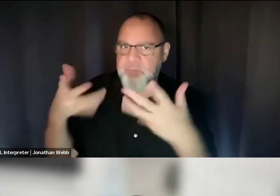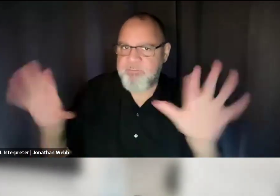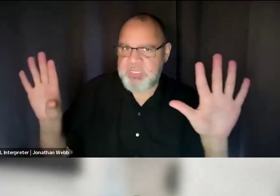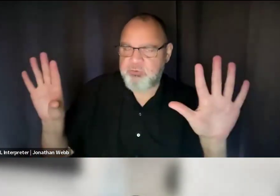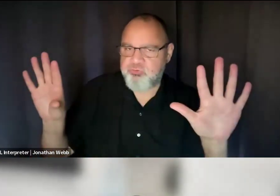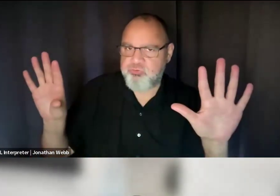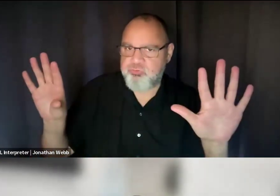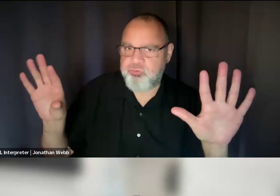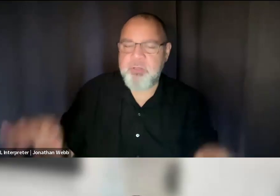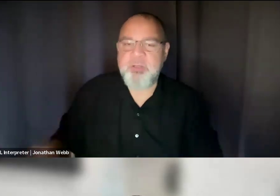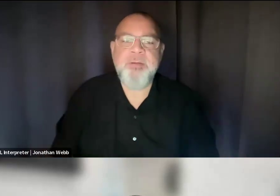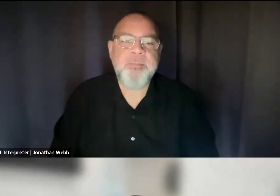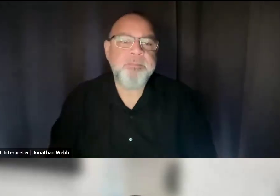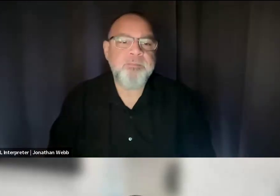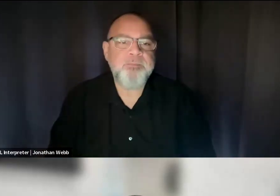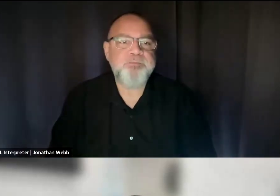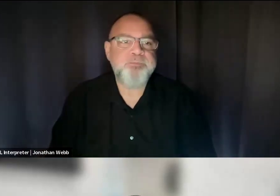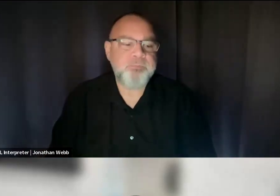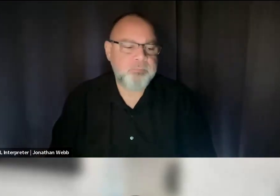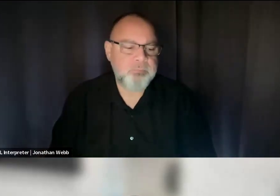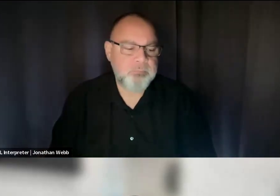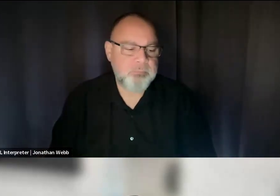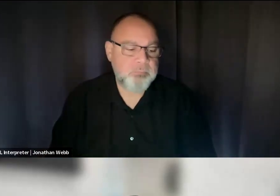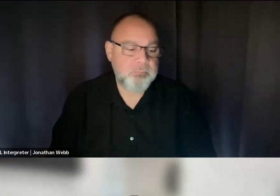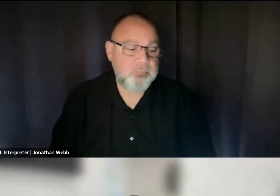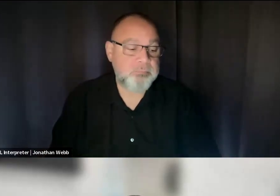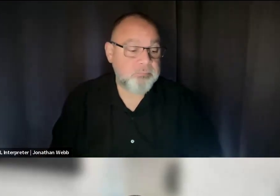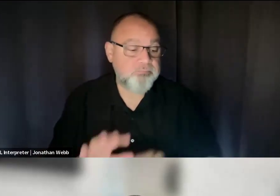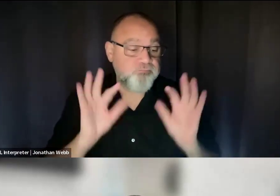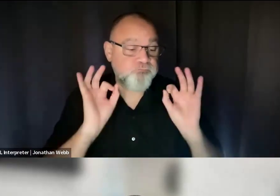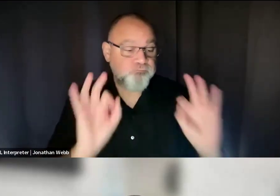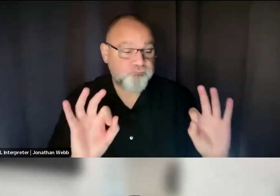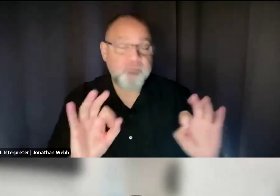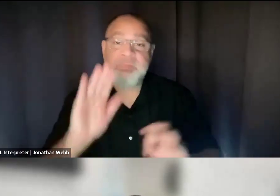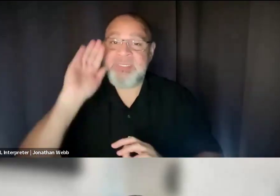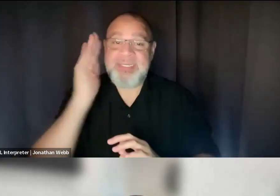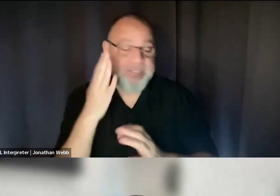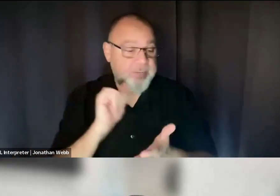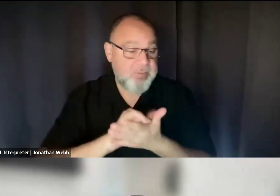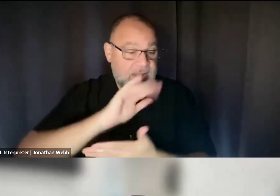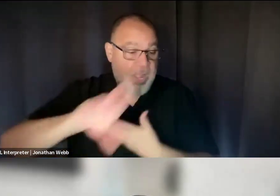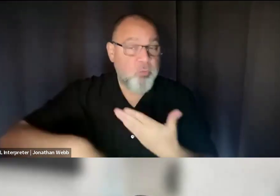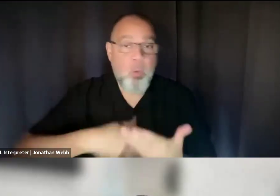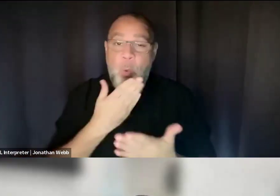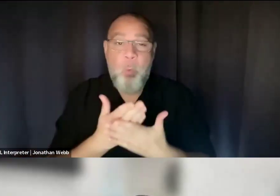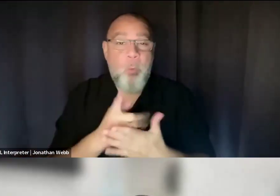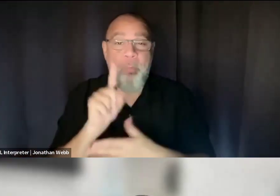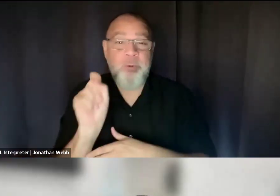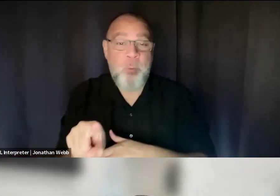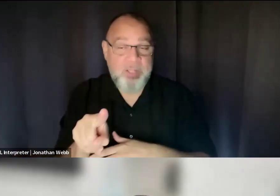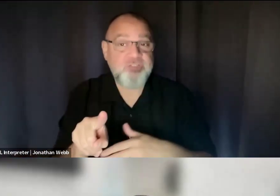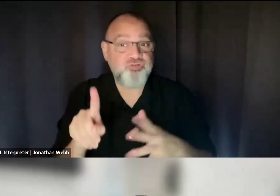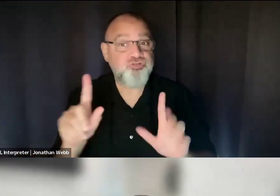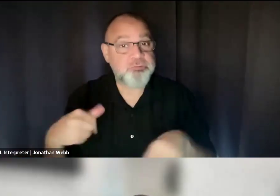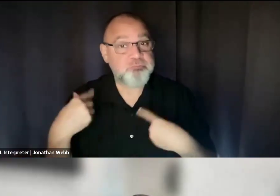Thank you so much. It looks like those are all the questions that we received so far, and we definitely